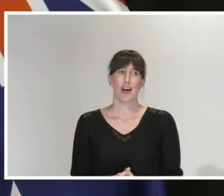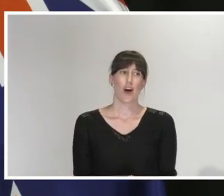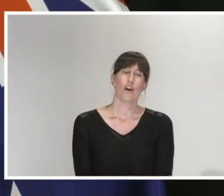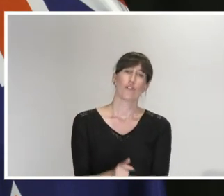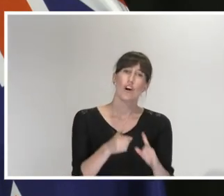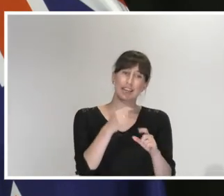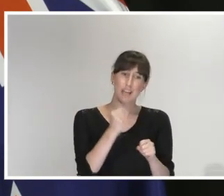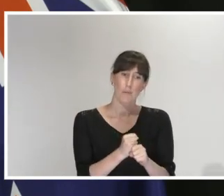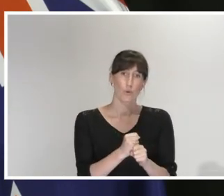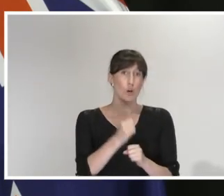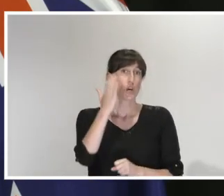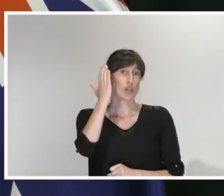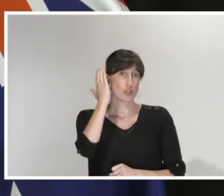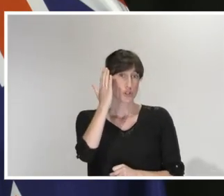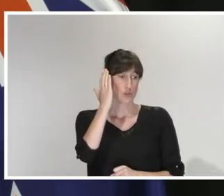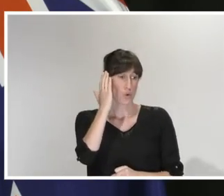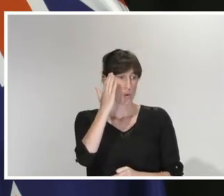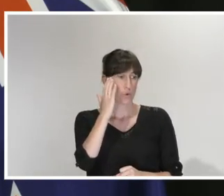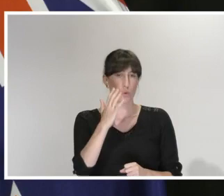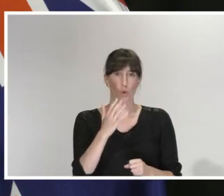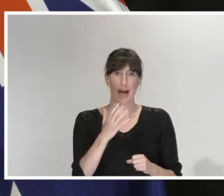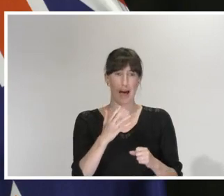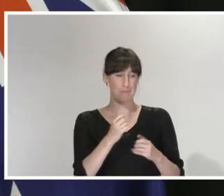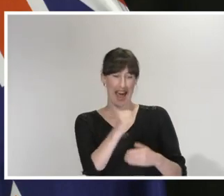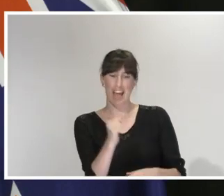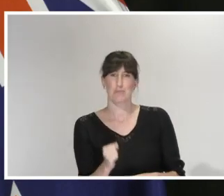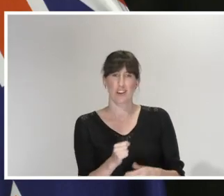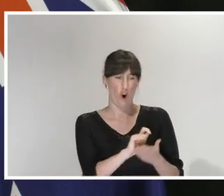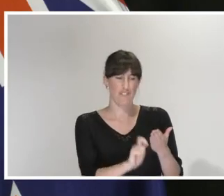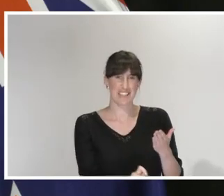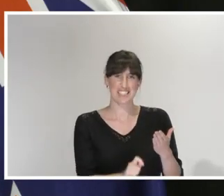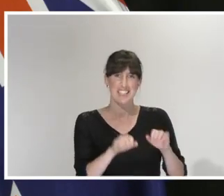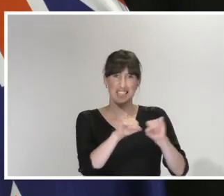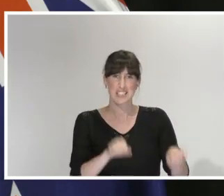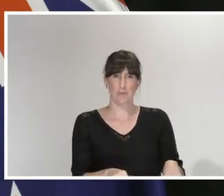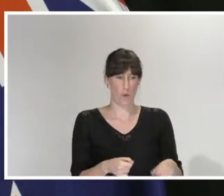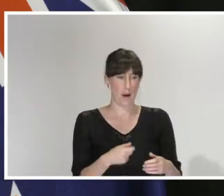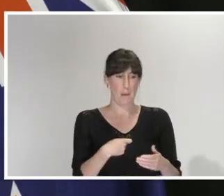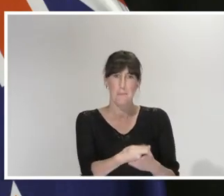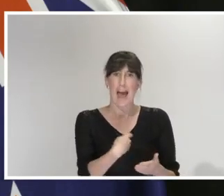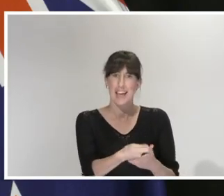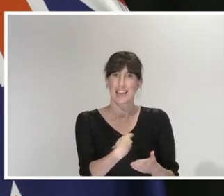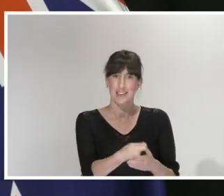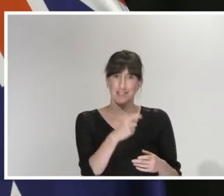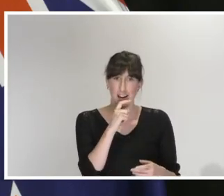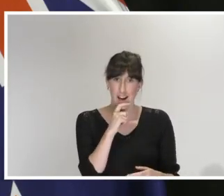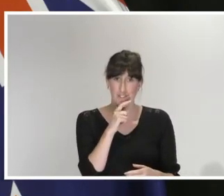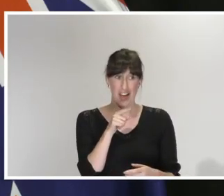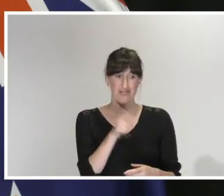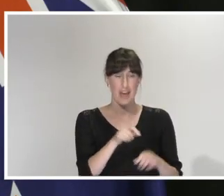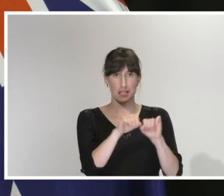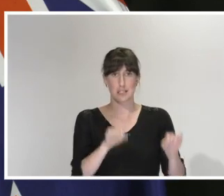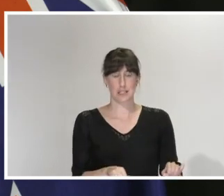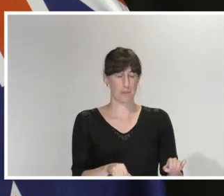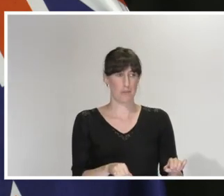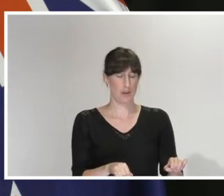not been perfect, and it won't be perfect because that involves every school inputting their payroll data, education payroll then processing that